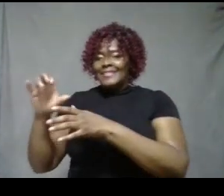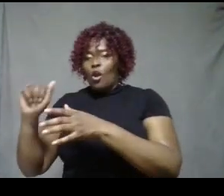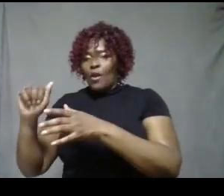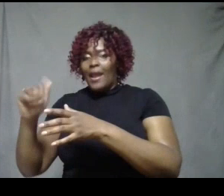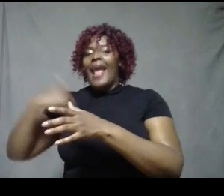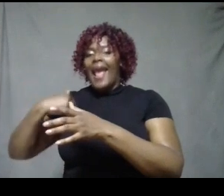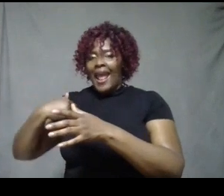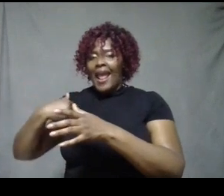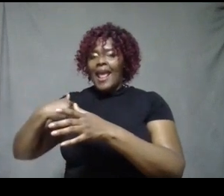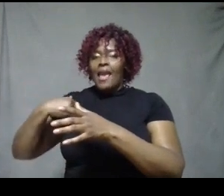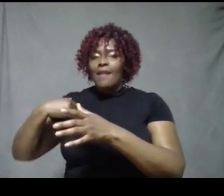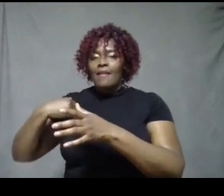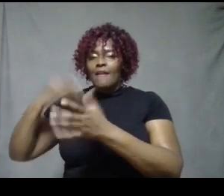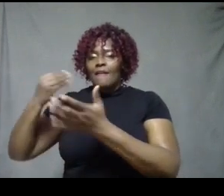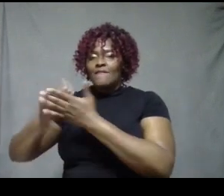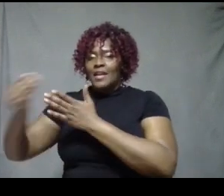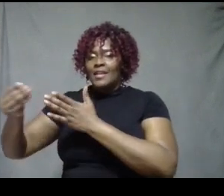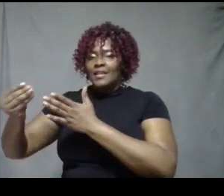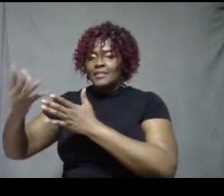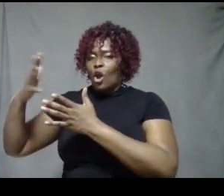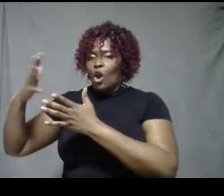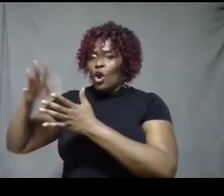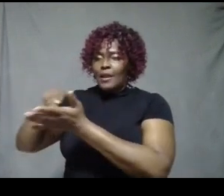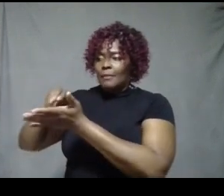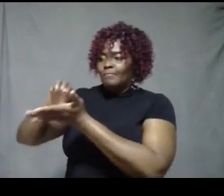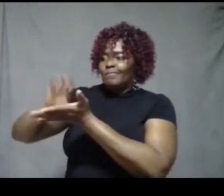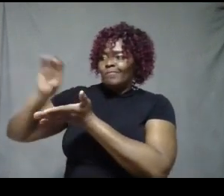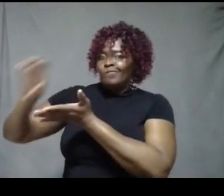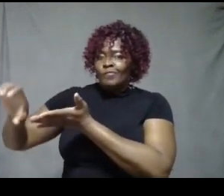those outside of the CRA.